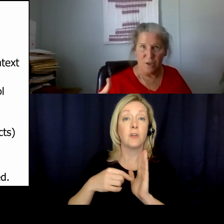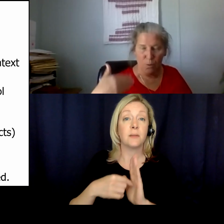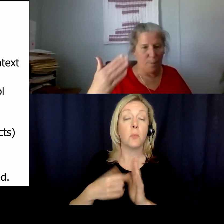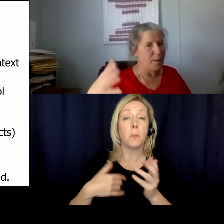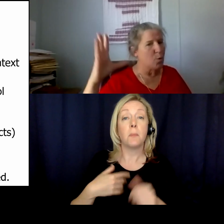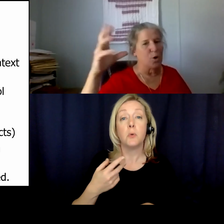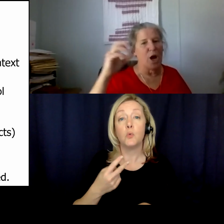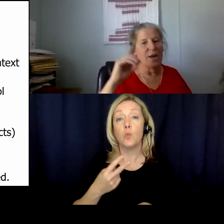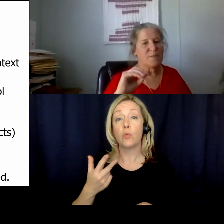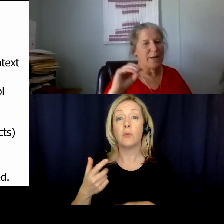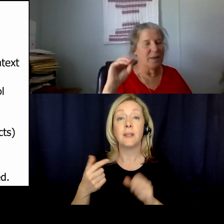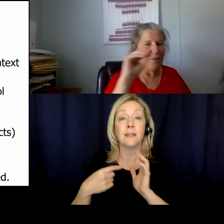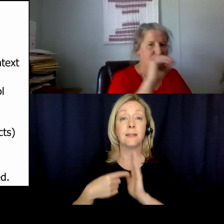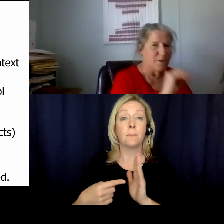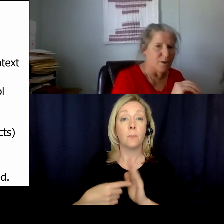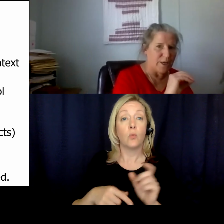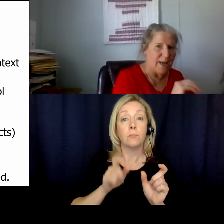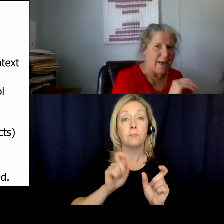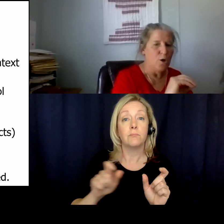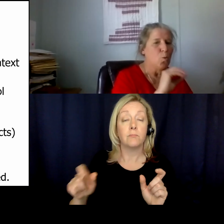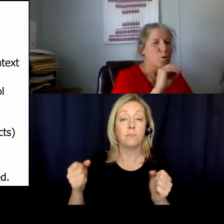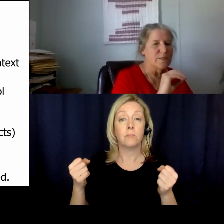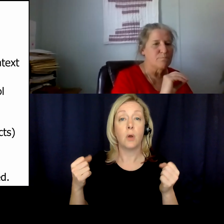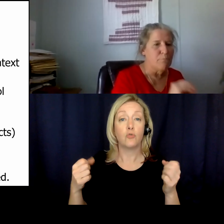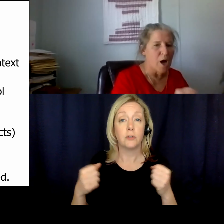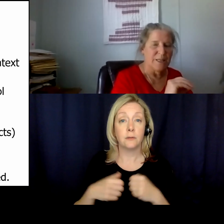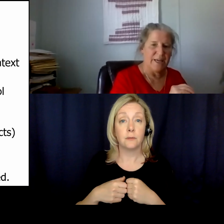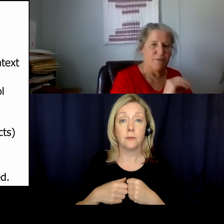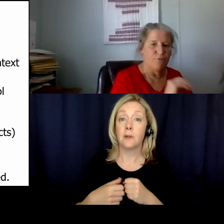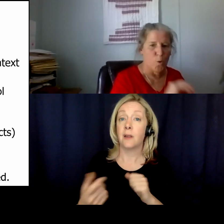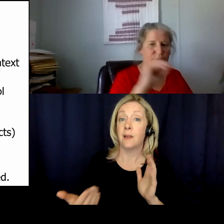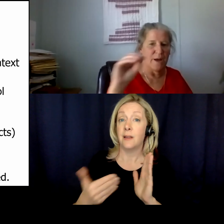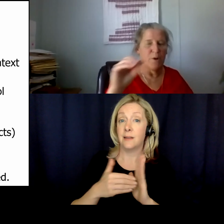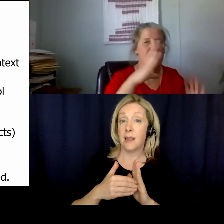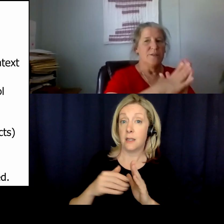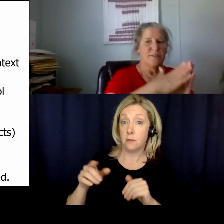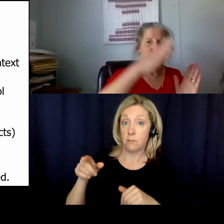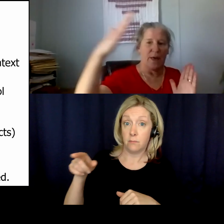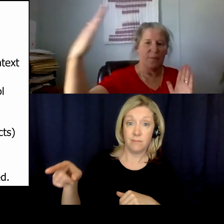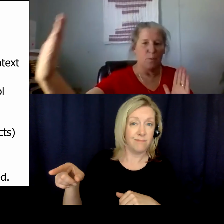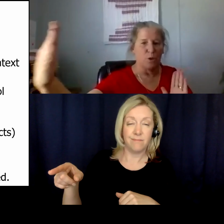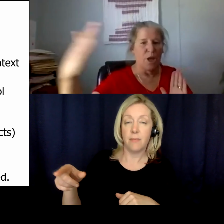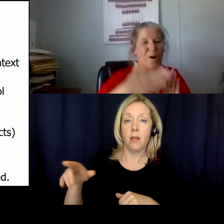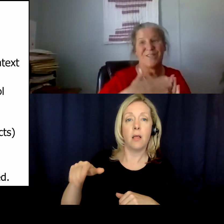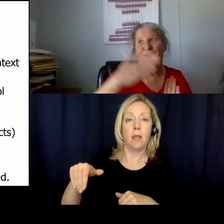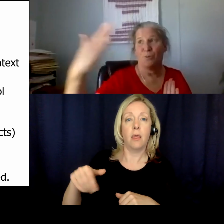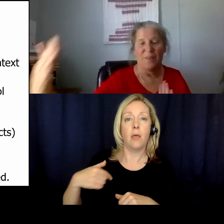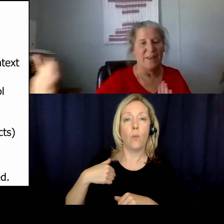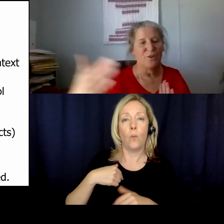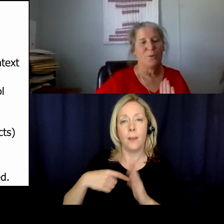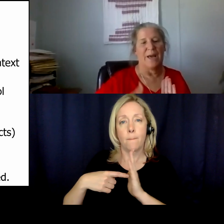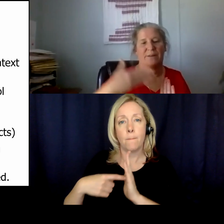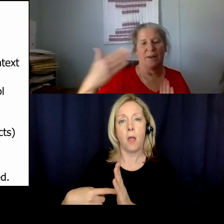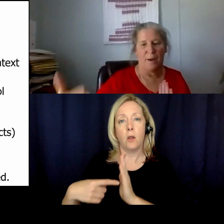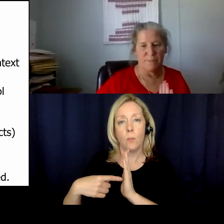that. Remember, we're not expecting them to do it yet. We're just modeling it for them so that they will know what to do when